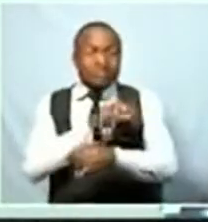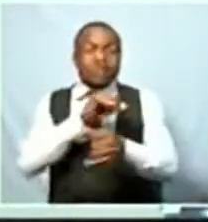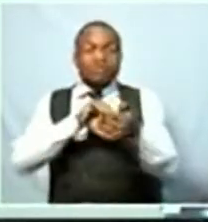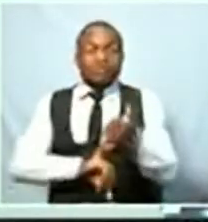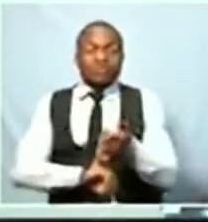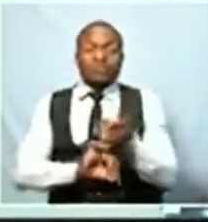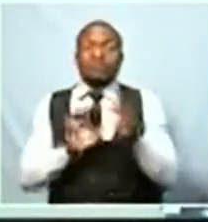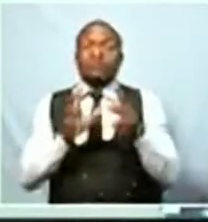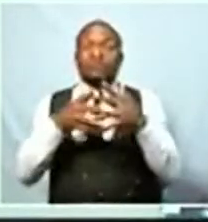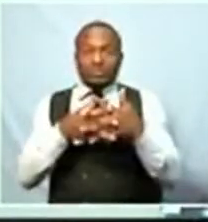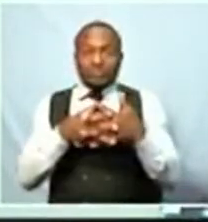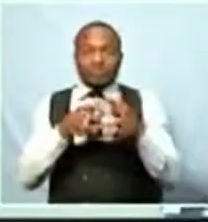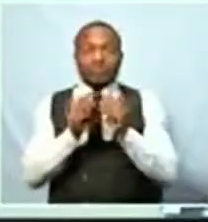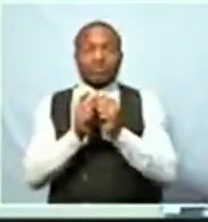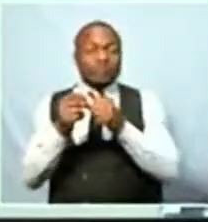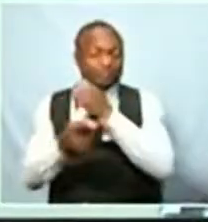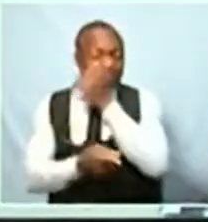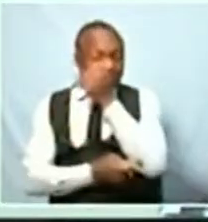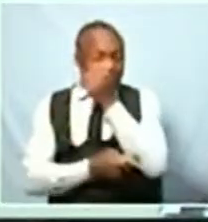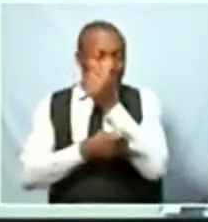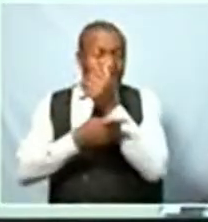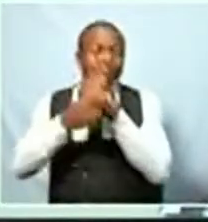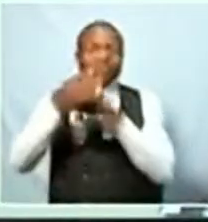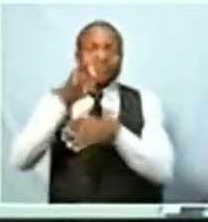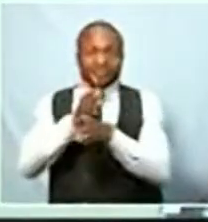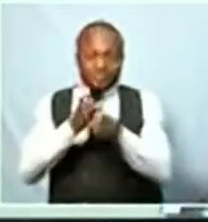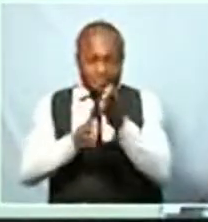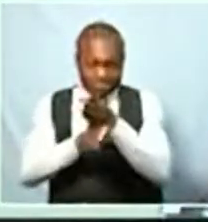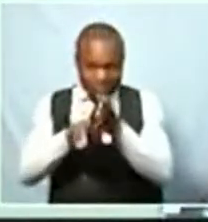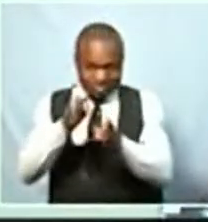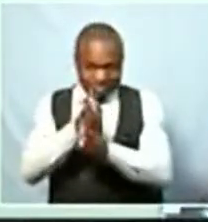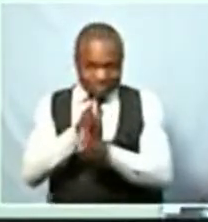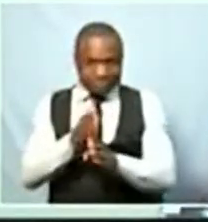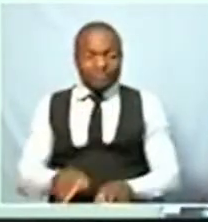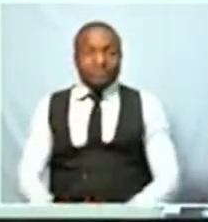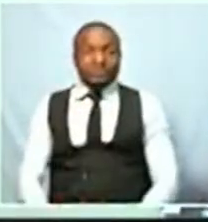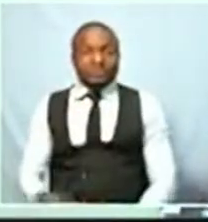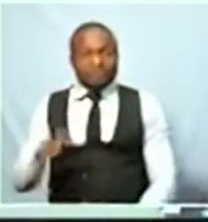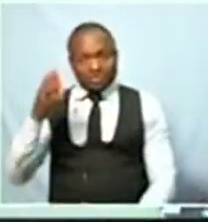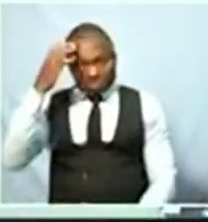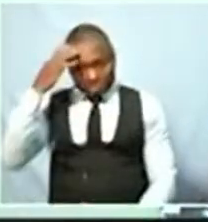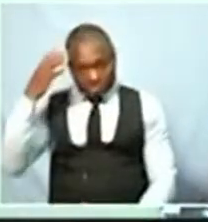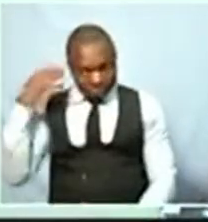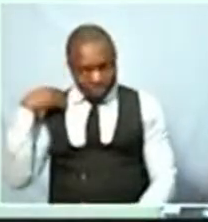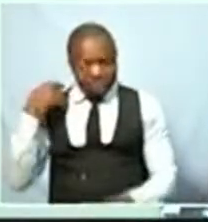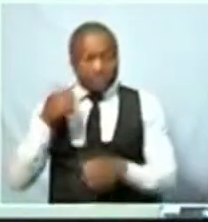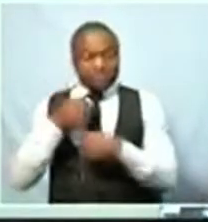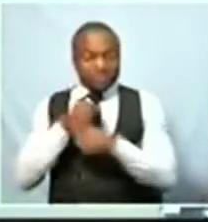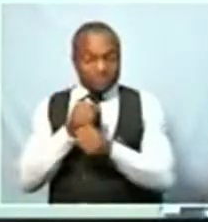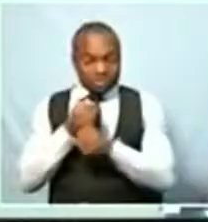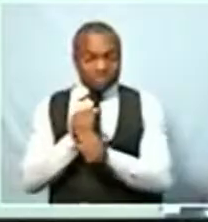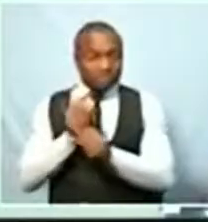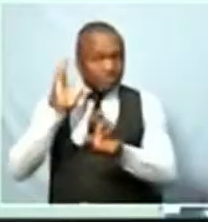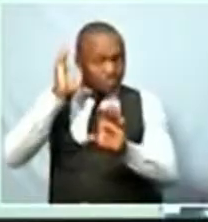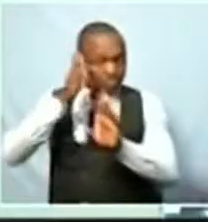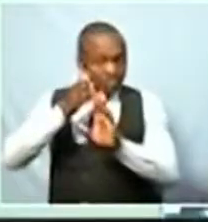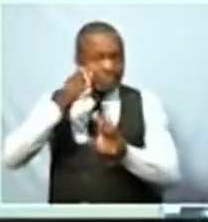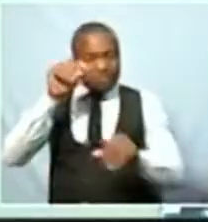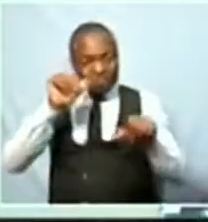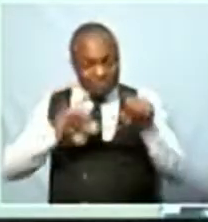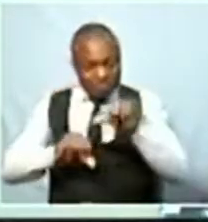welfare, and infrastructure development. Furthermore, the office has made specific provision for audit of